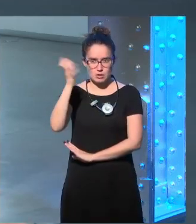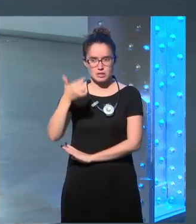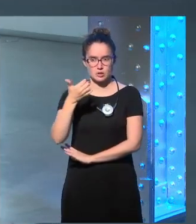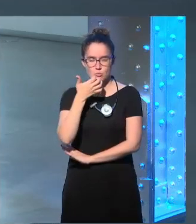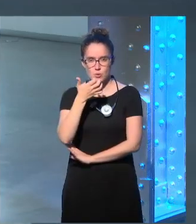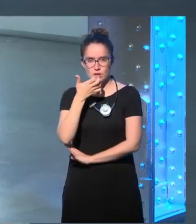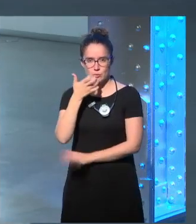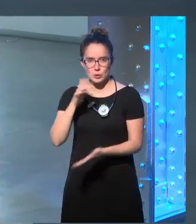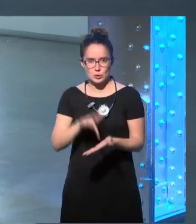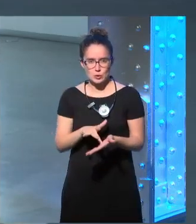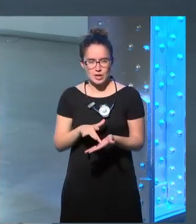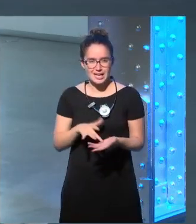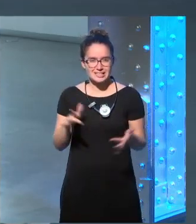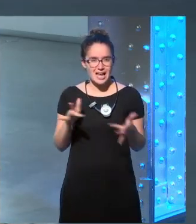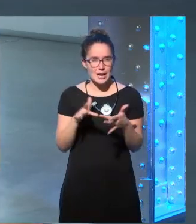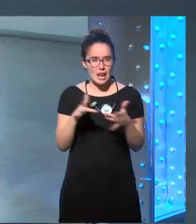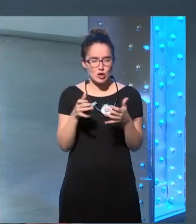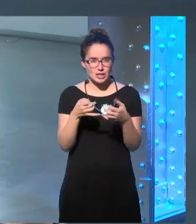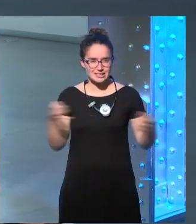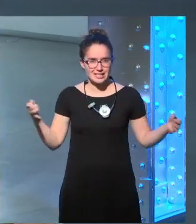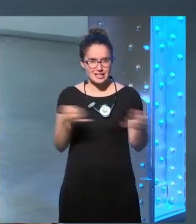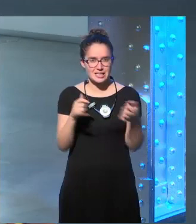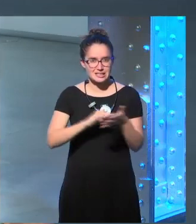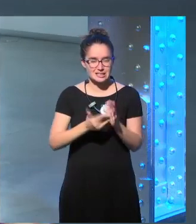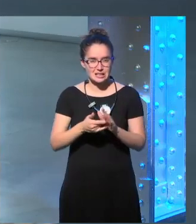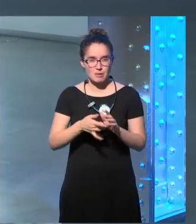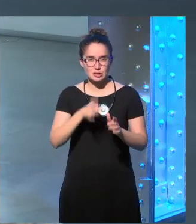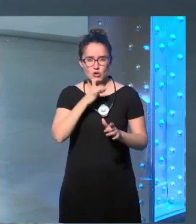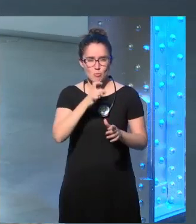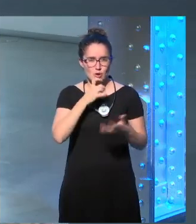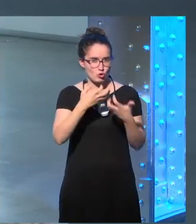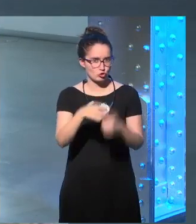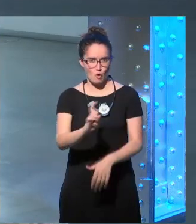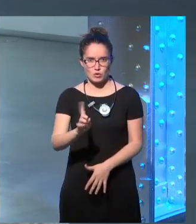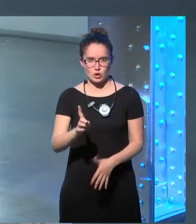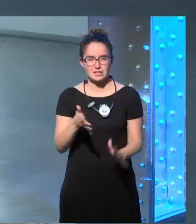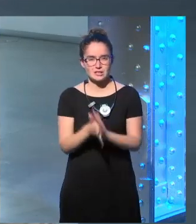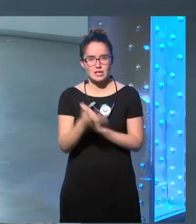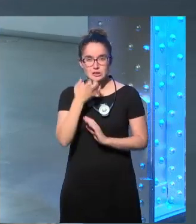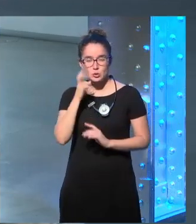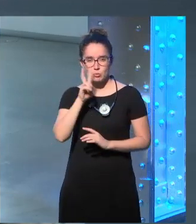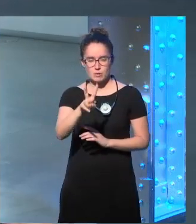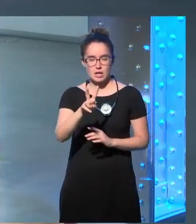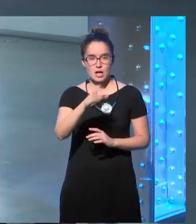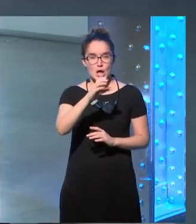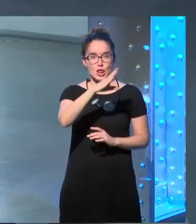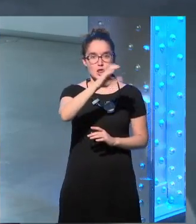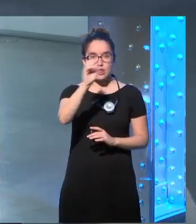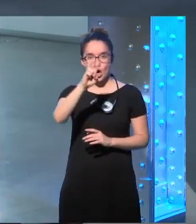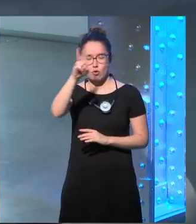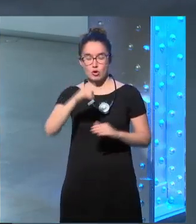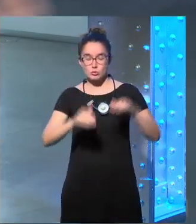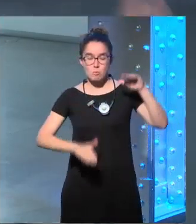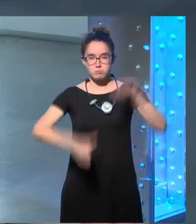if you look at climate change, there are linear relationships, and complex situations do